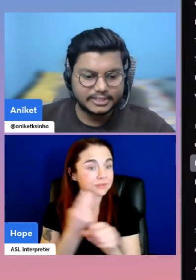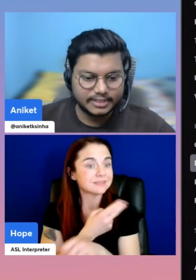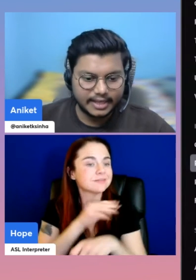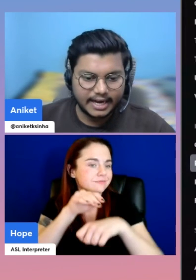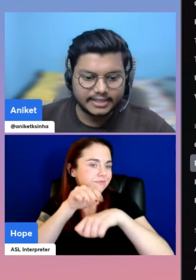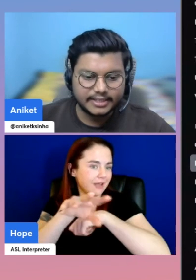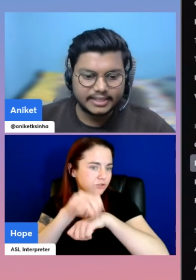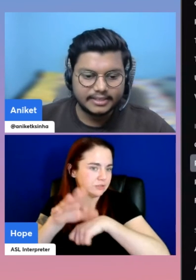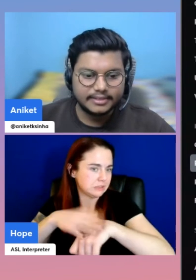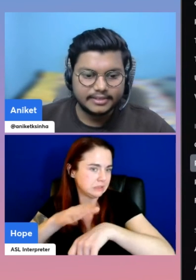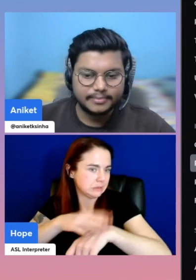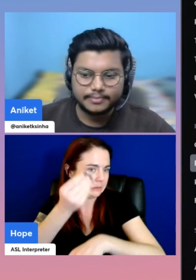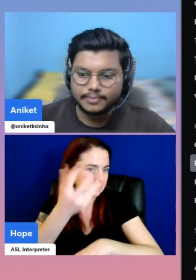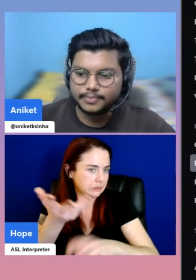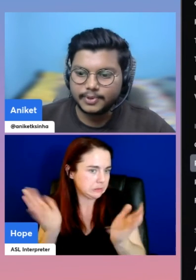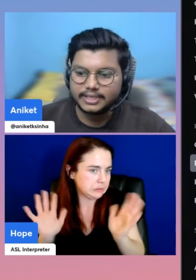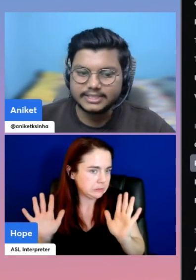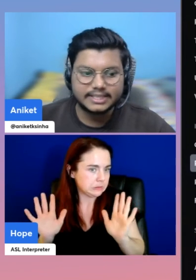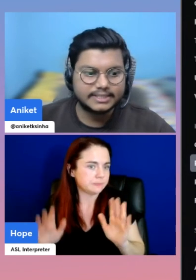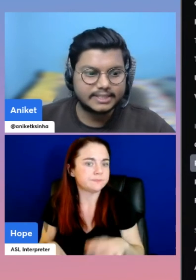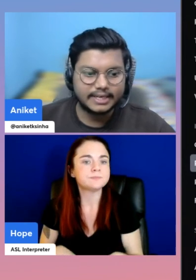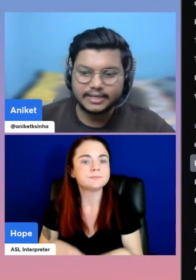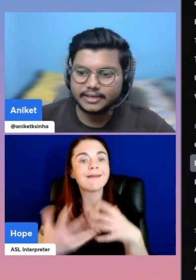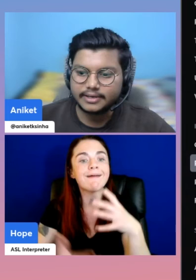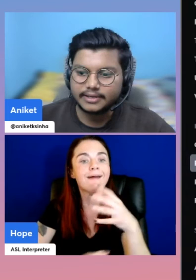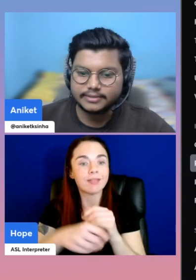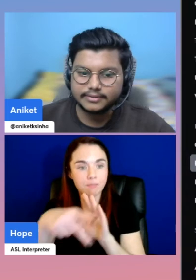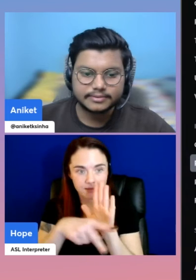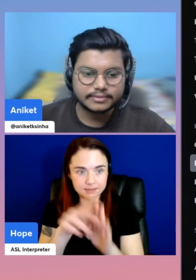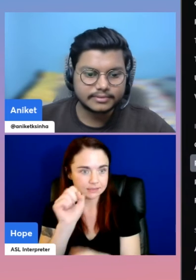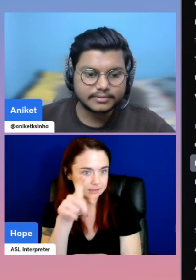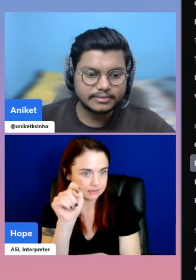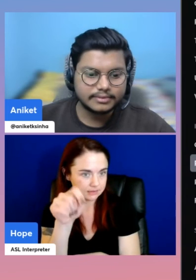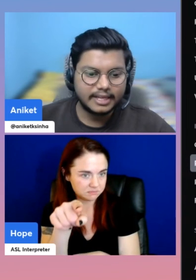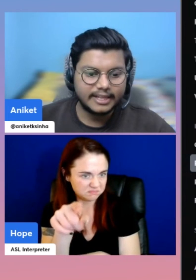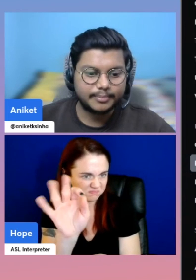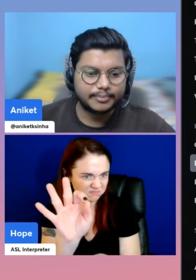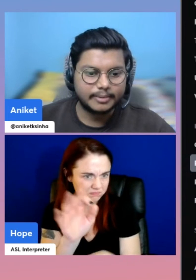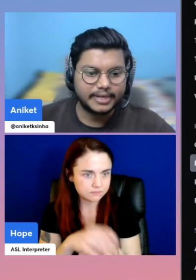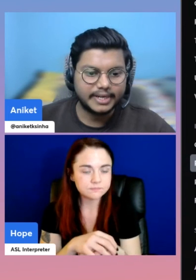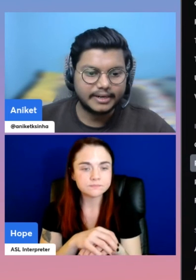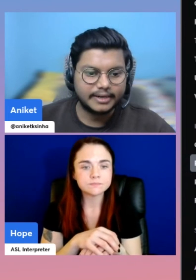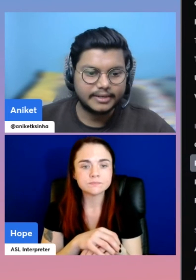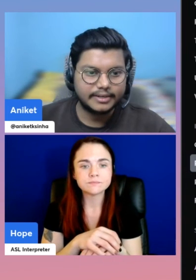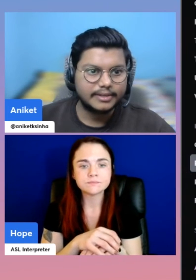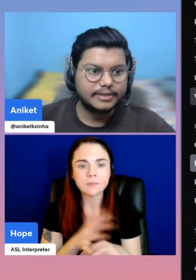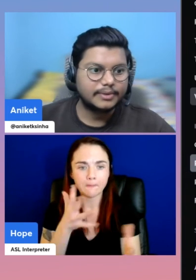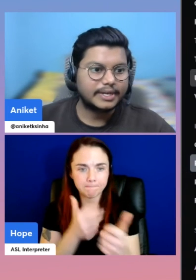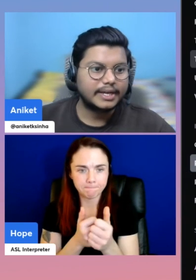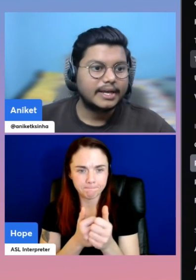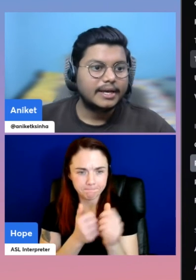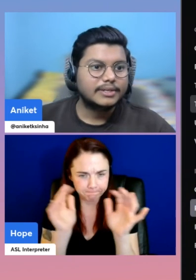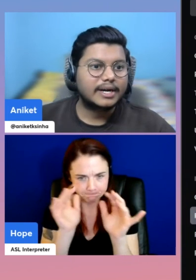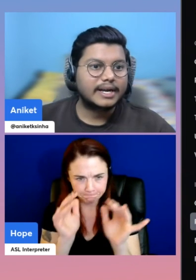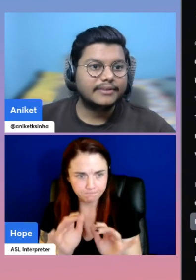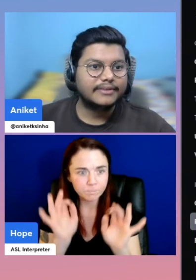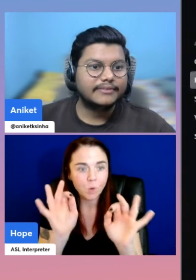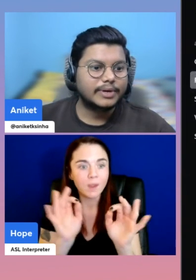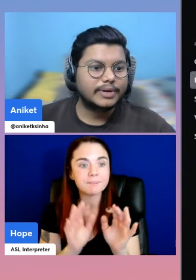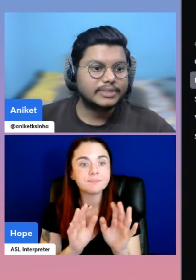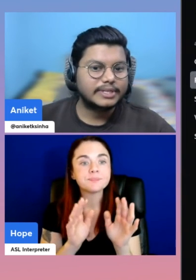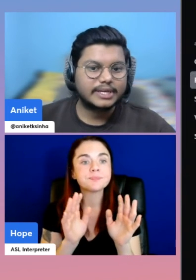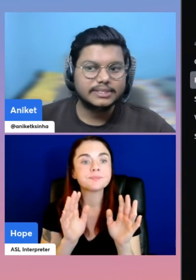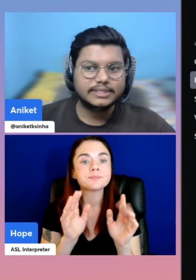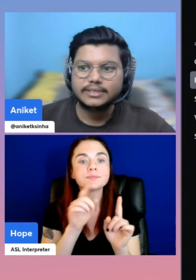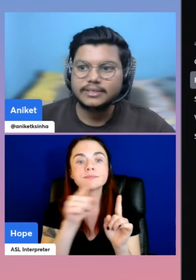let me just add the policy set here and let me update it. Okay. Again, we are